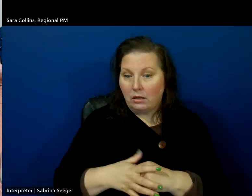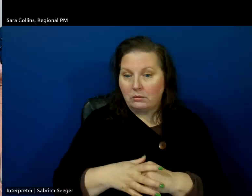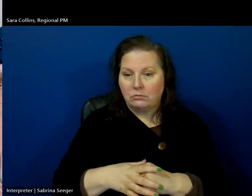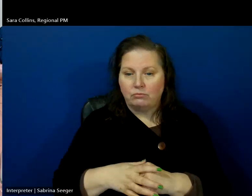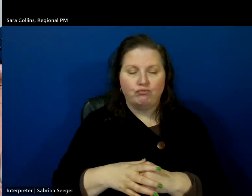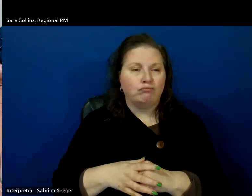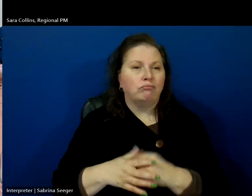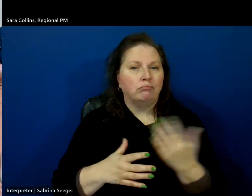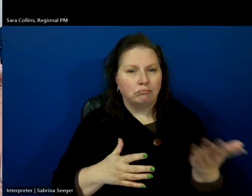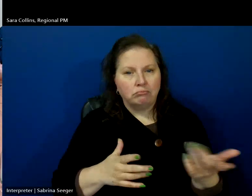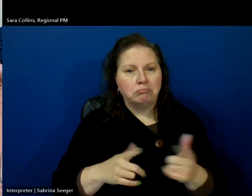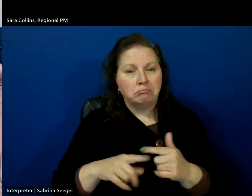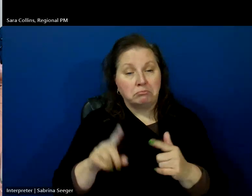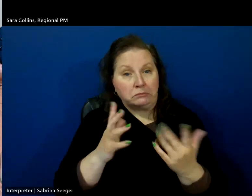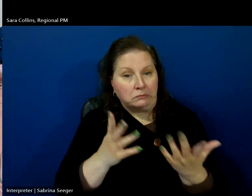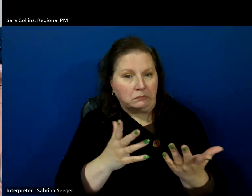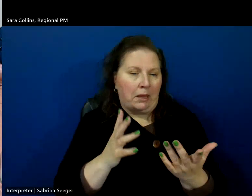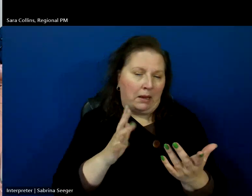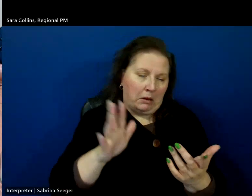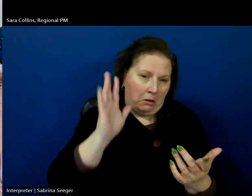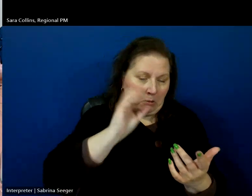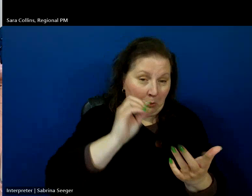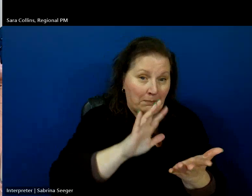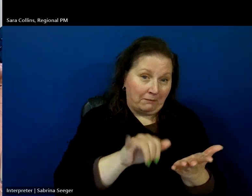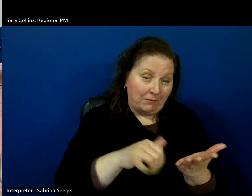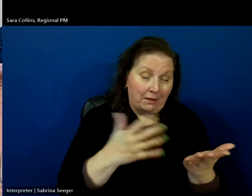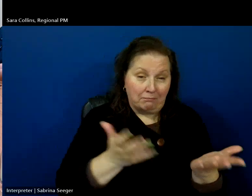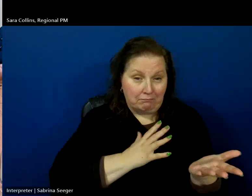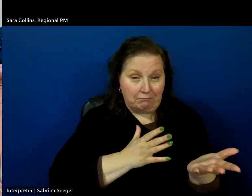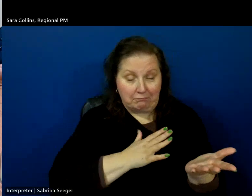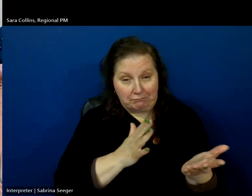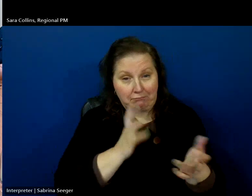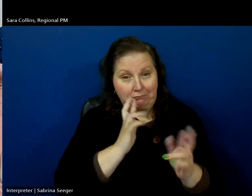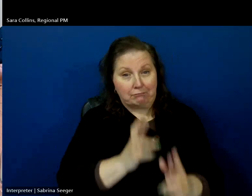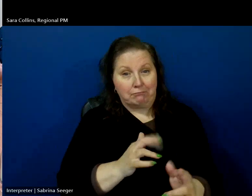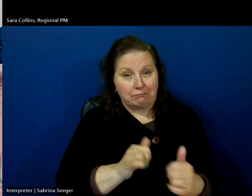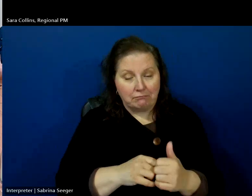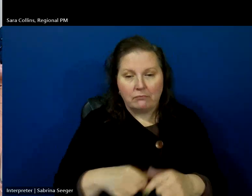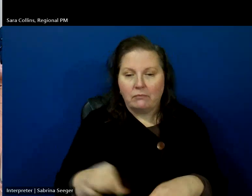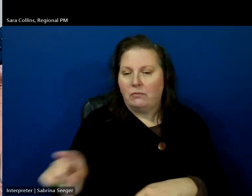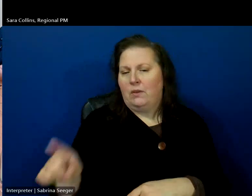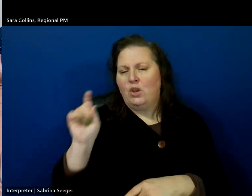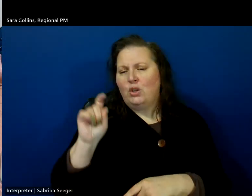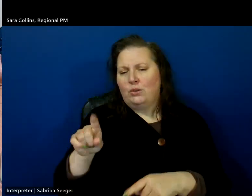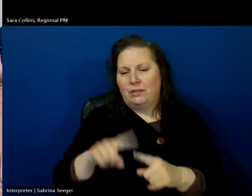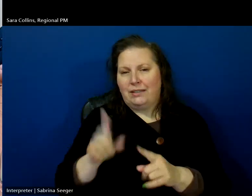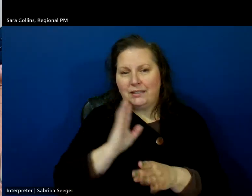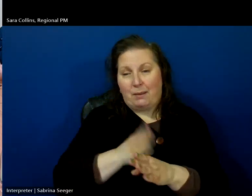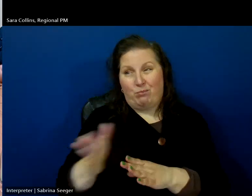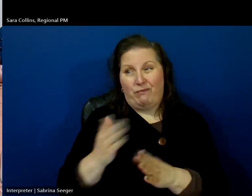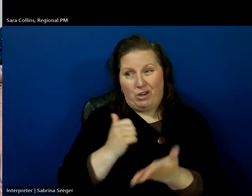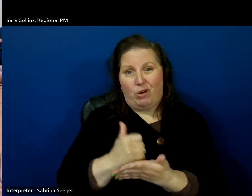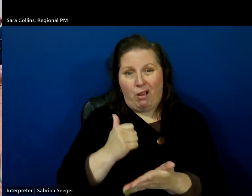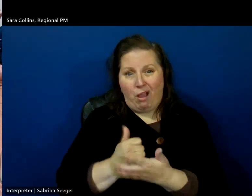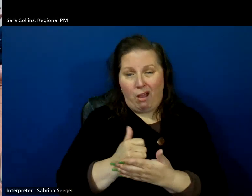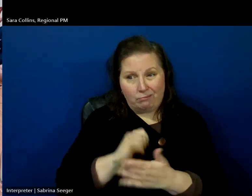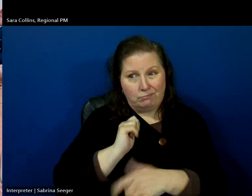go to our homepage a lot. Well, you probably need some professional help